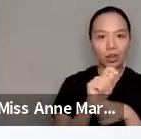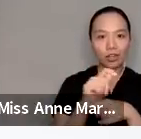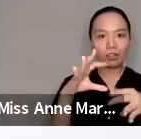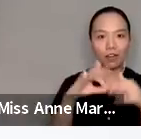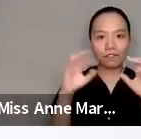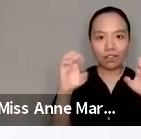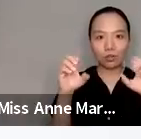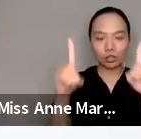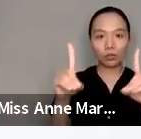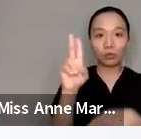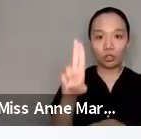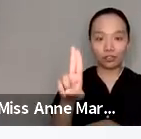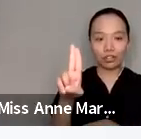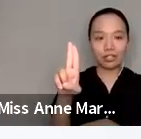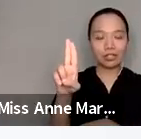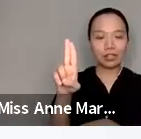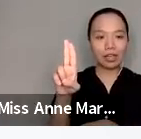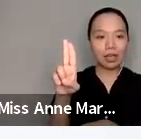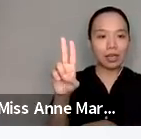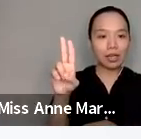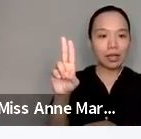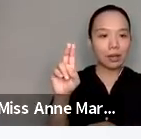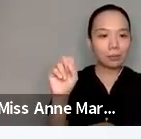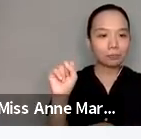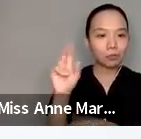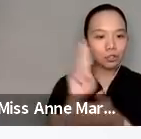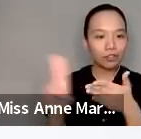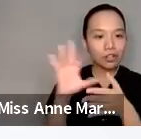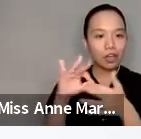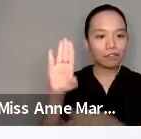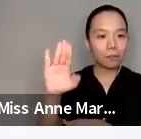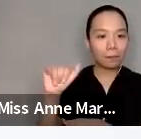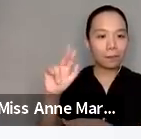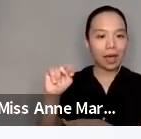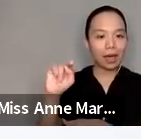Education, University of Bengkulu, Indonesia.